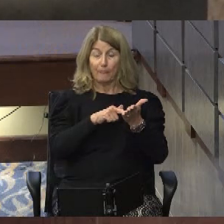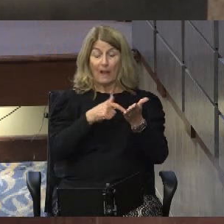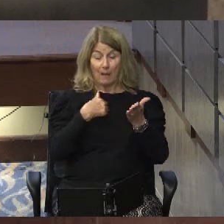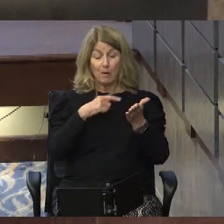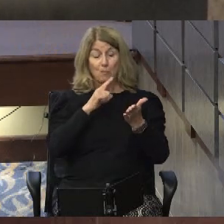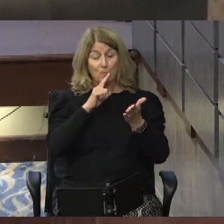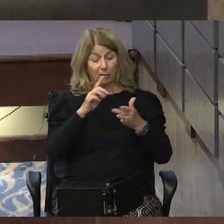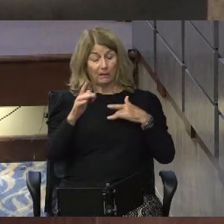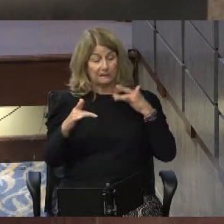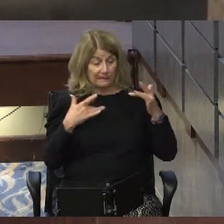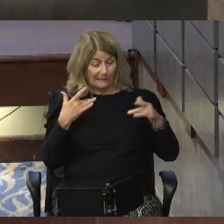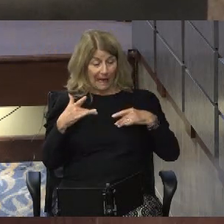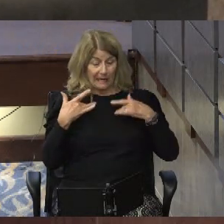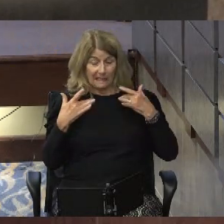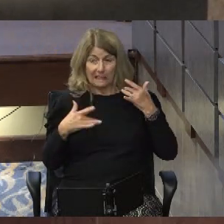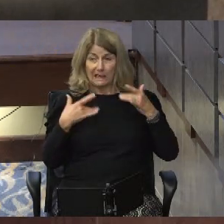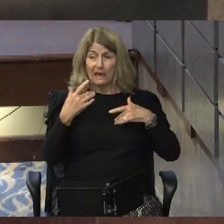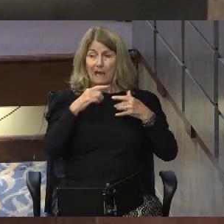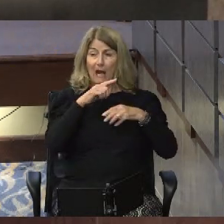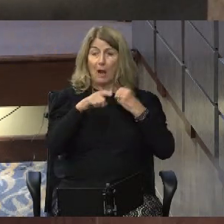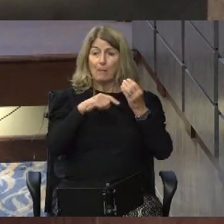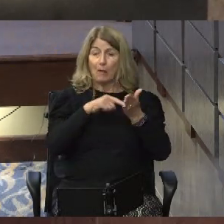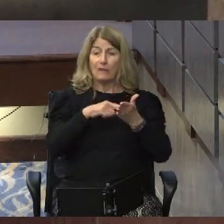excited about this and think that